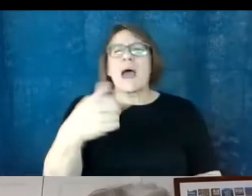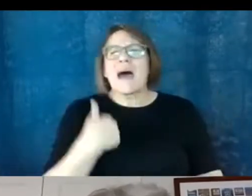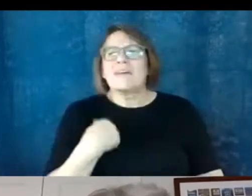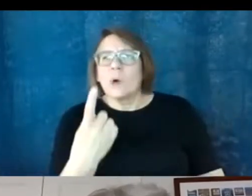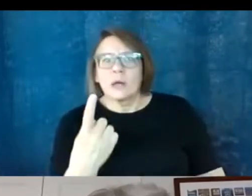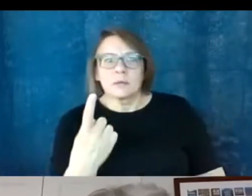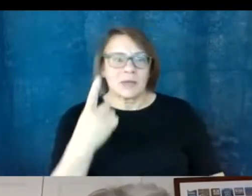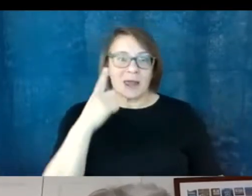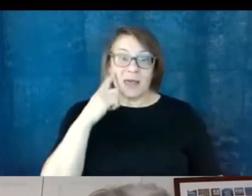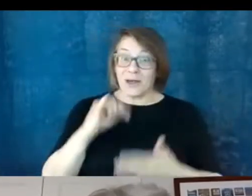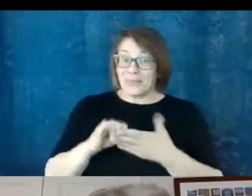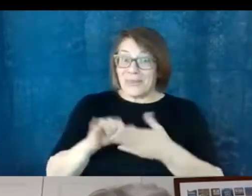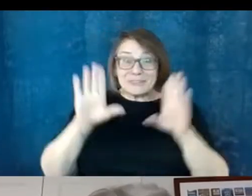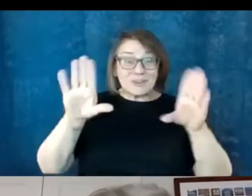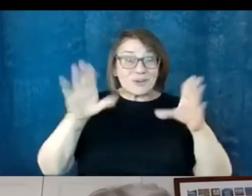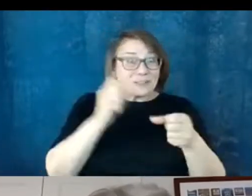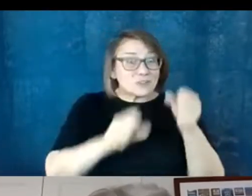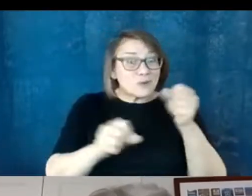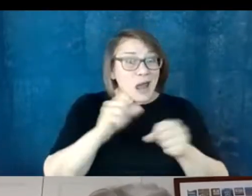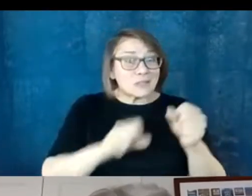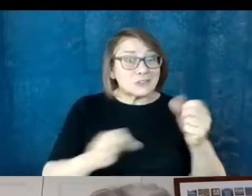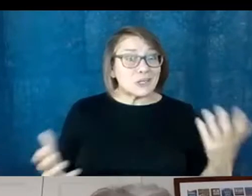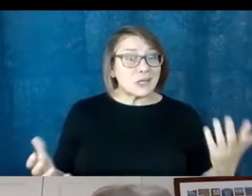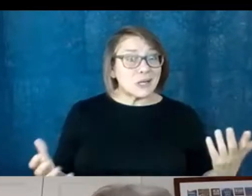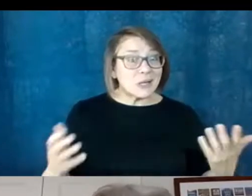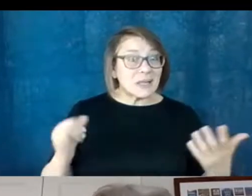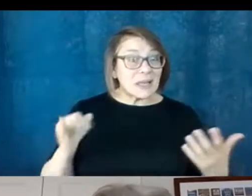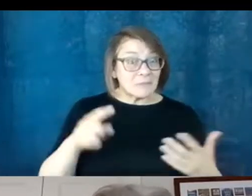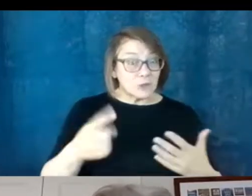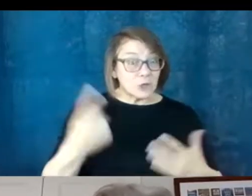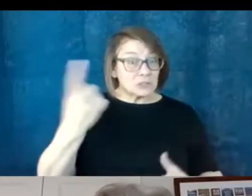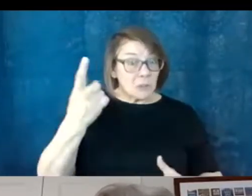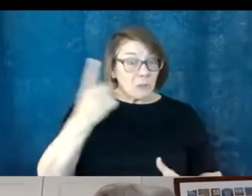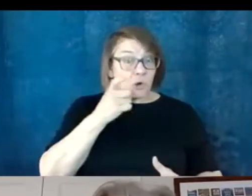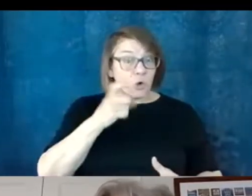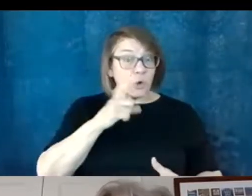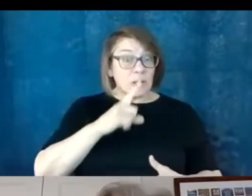well, that's a really great strategy. So if you are someone who